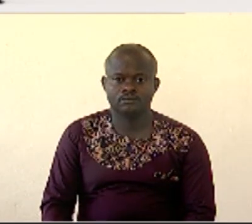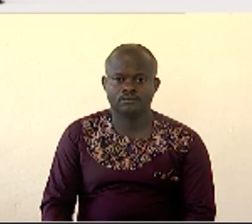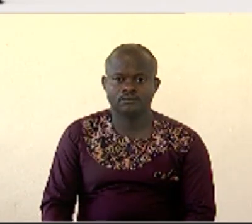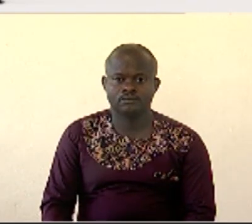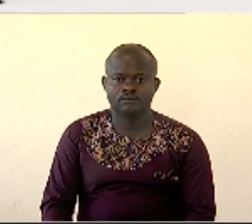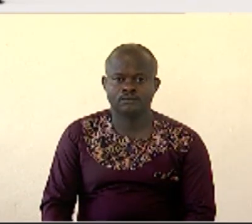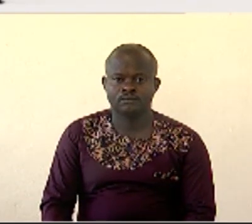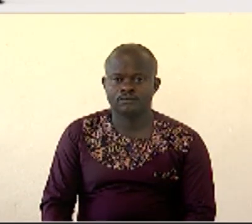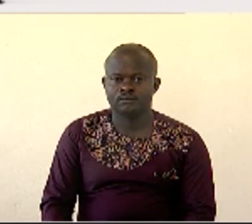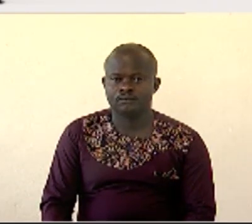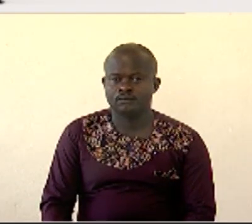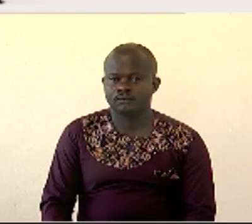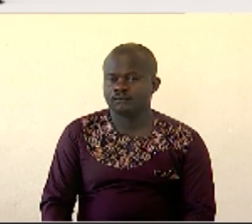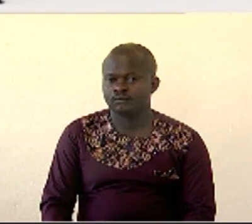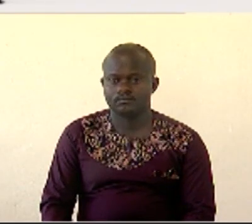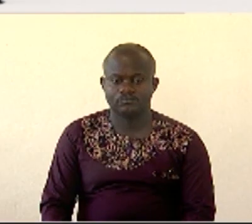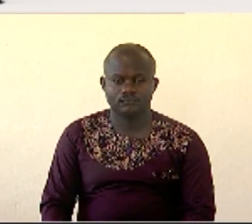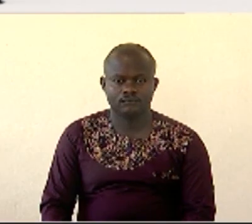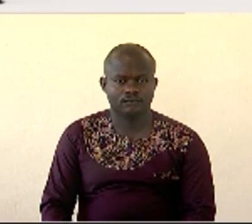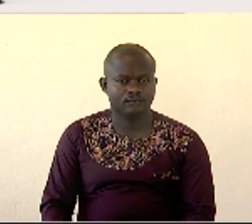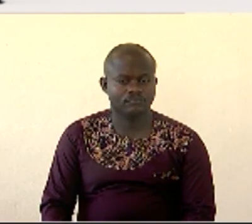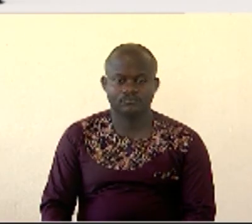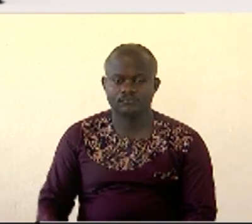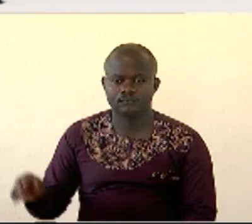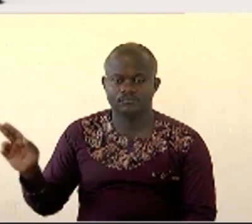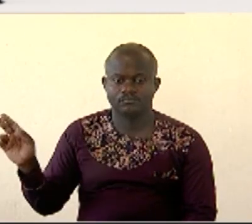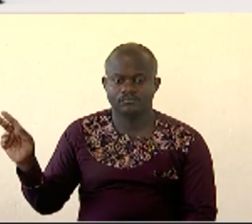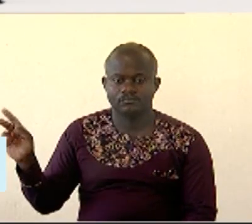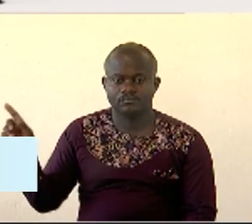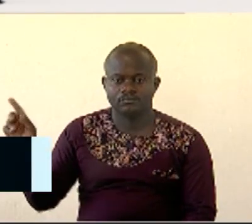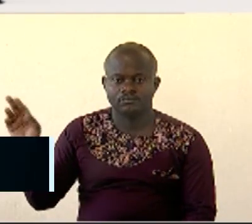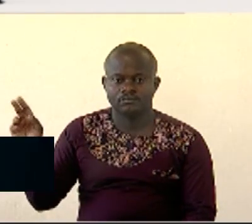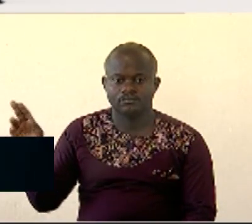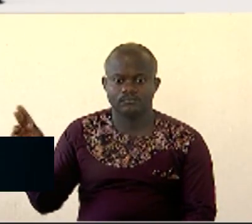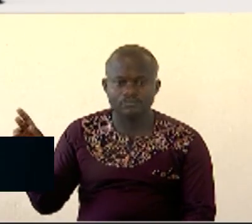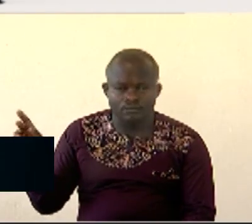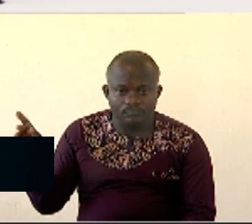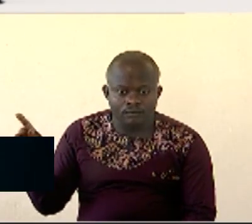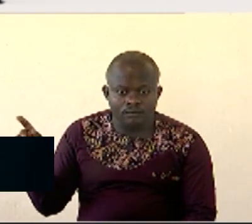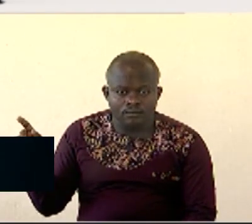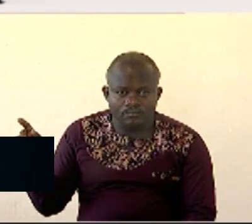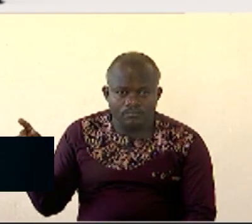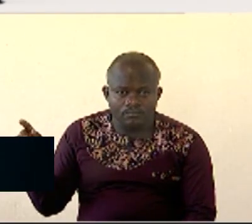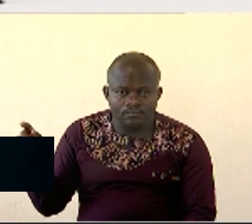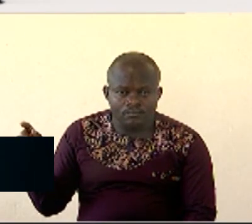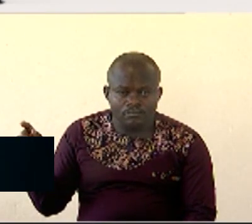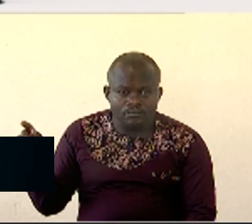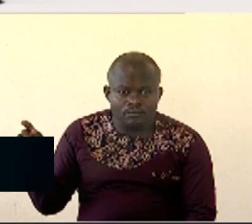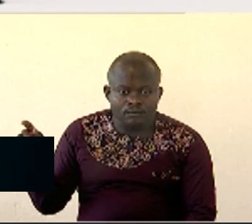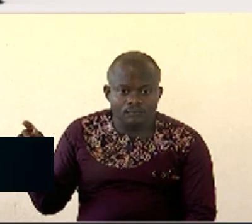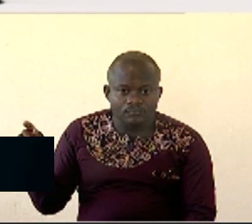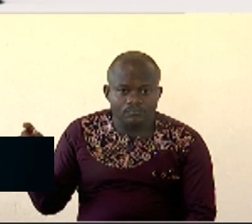This lowers the exchange of gases between leaf and even atmosphere. As a result, less carbon dioxide will not be able to